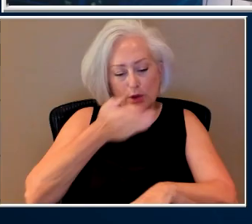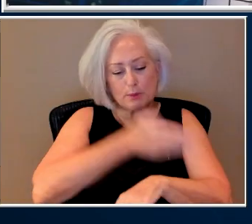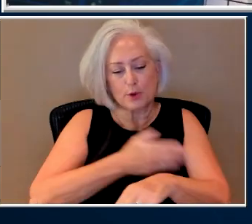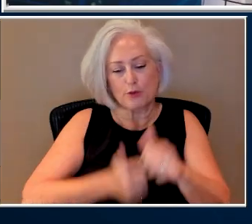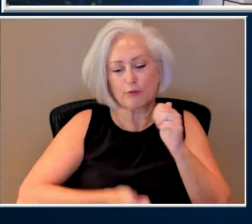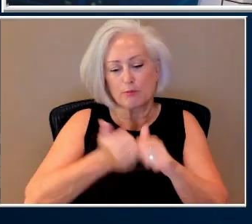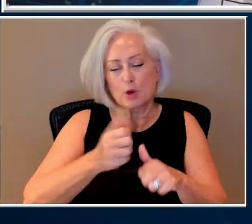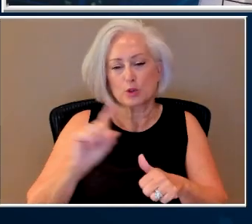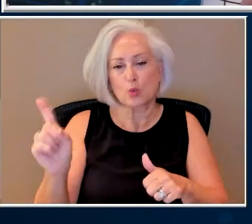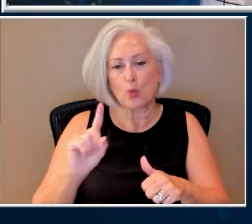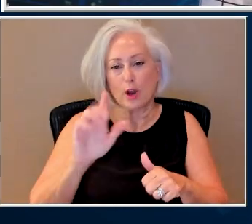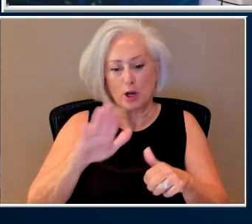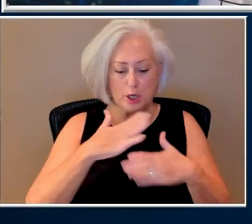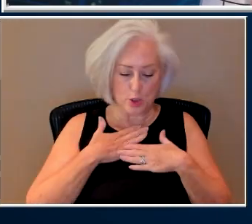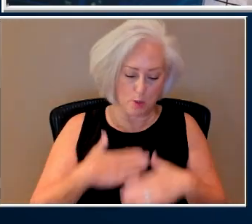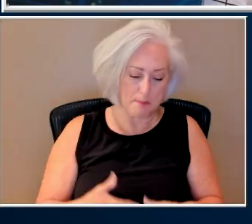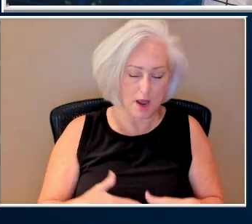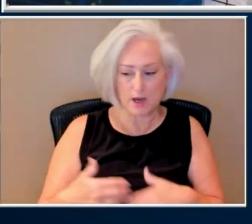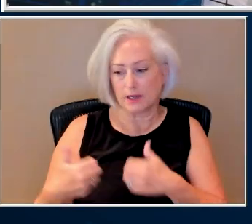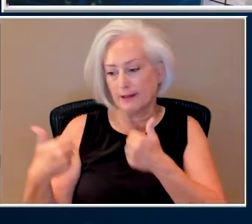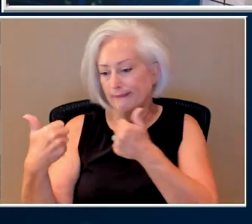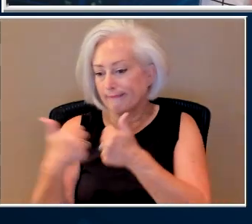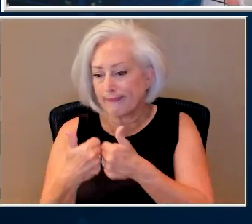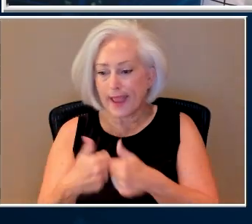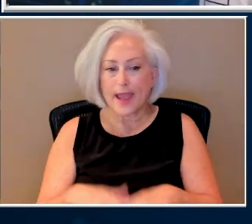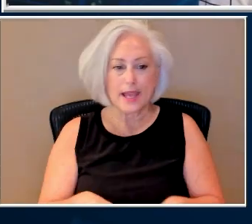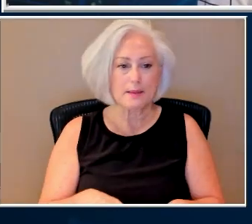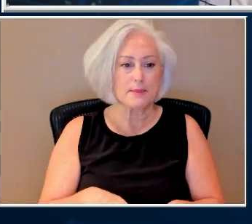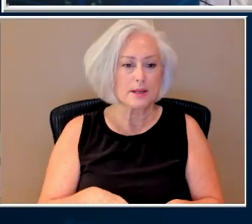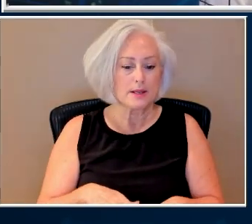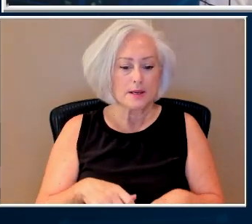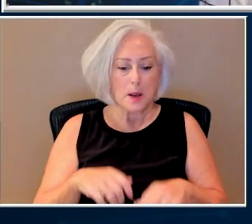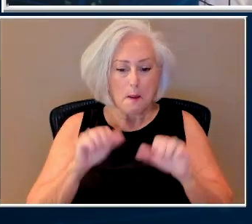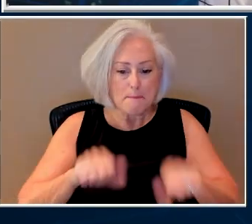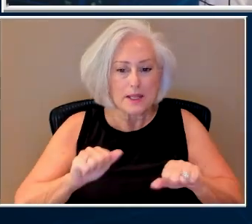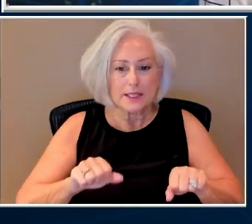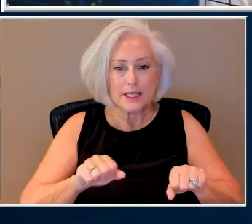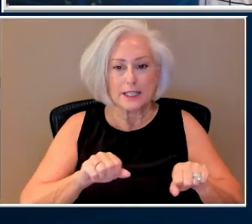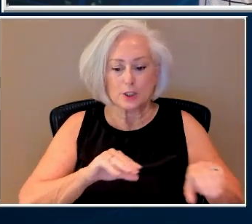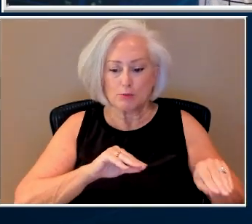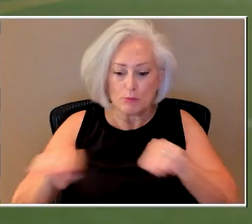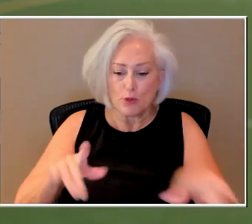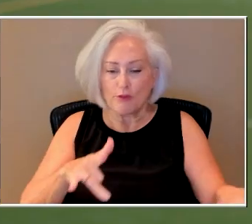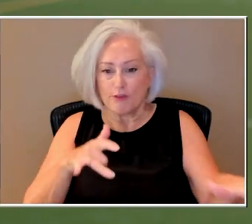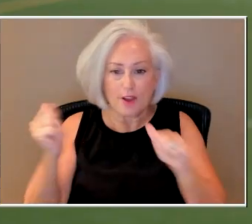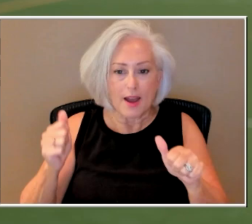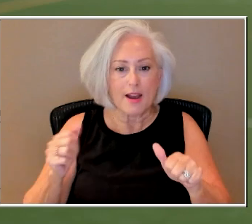game? Is it your footwork, explosiveness, recovery? Where did you see the biggest difference?